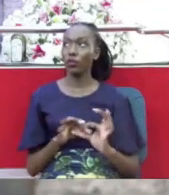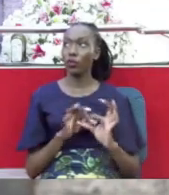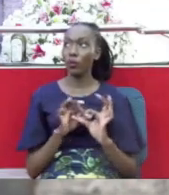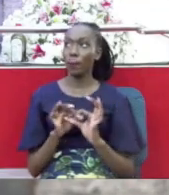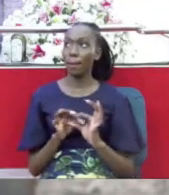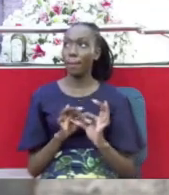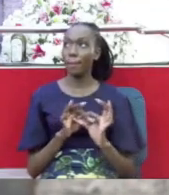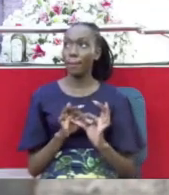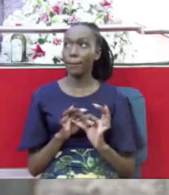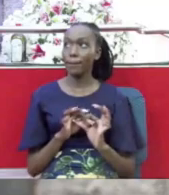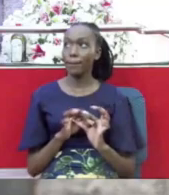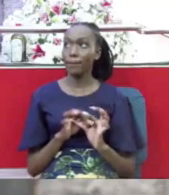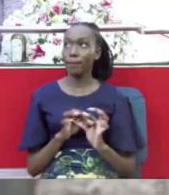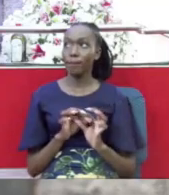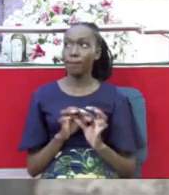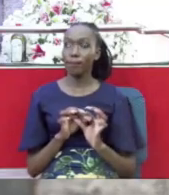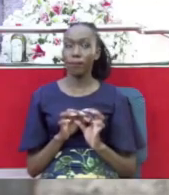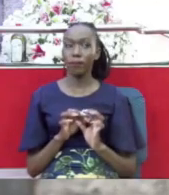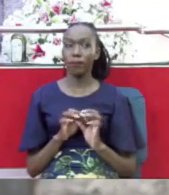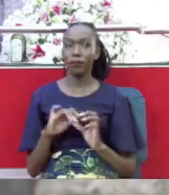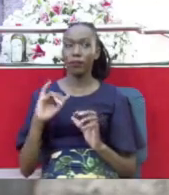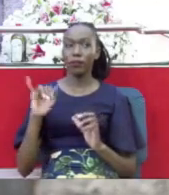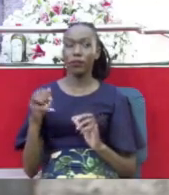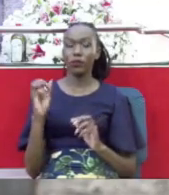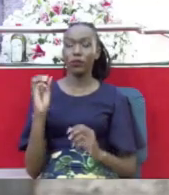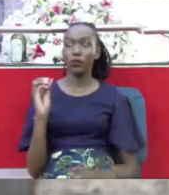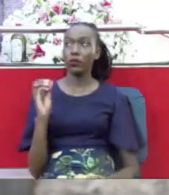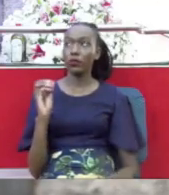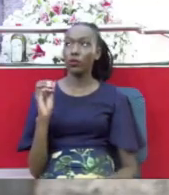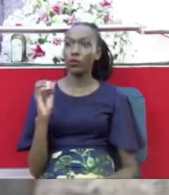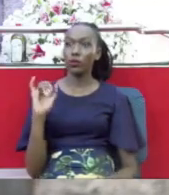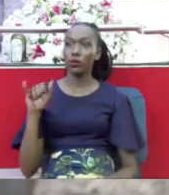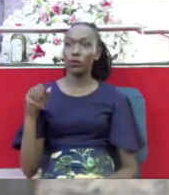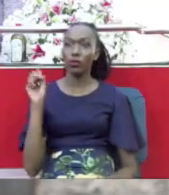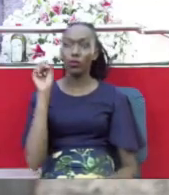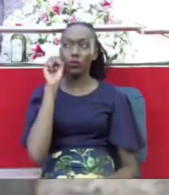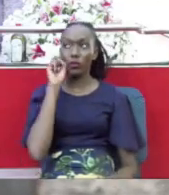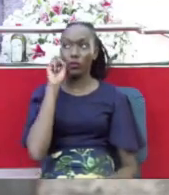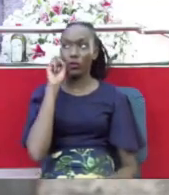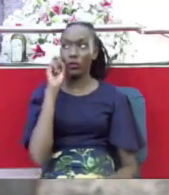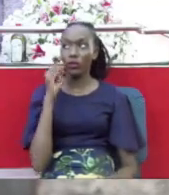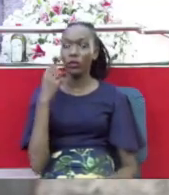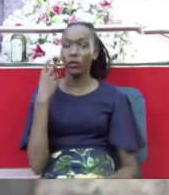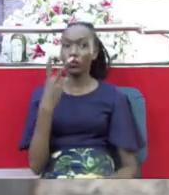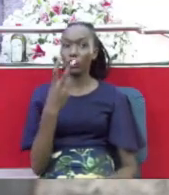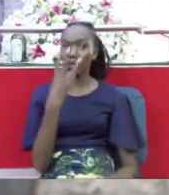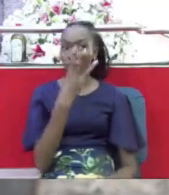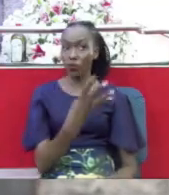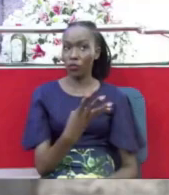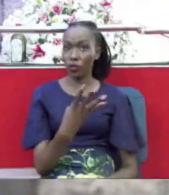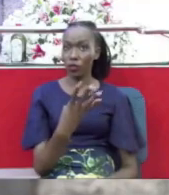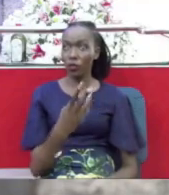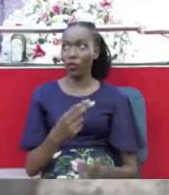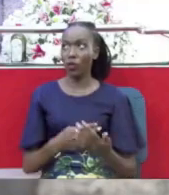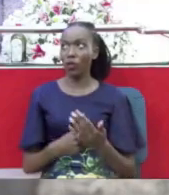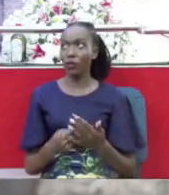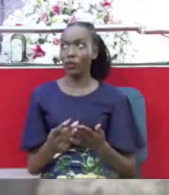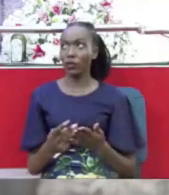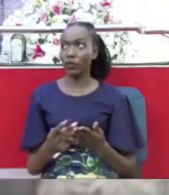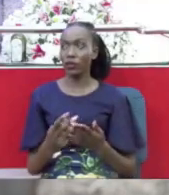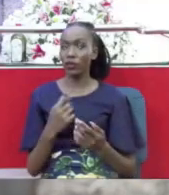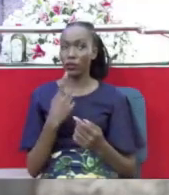houses? Joshua 24 verse. Joshua 24 mstari. As for me and